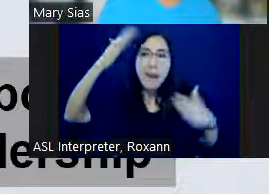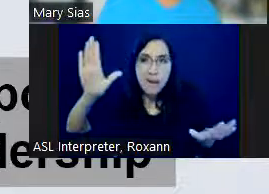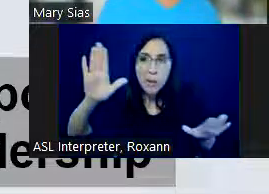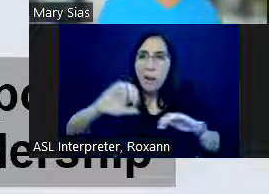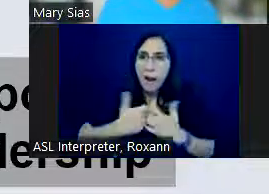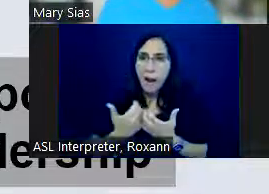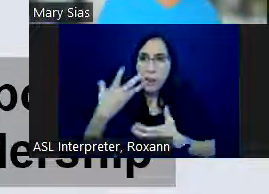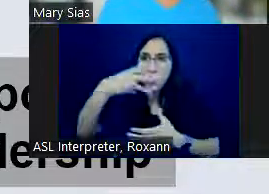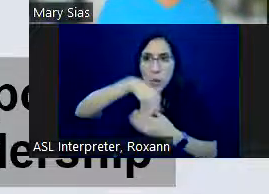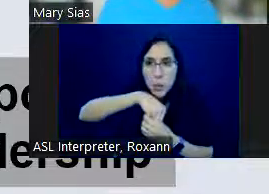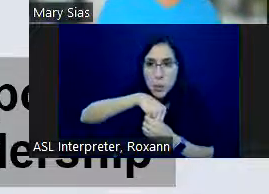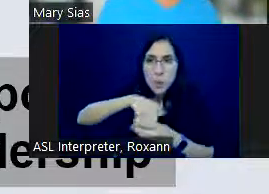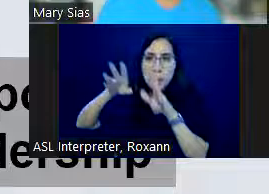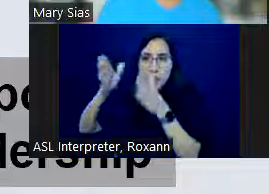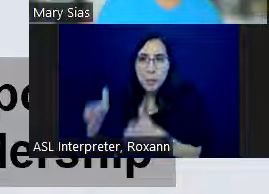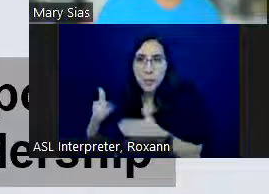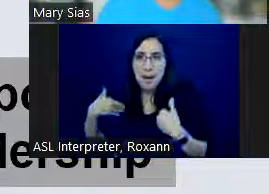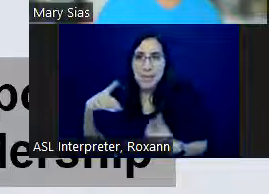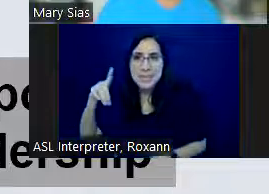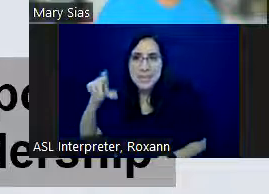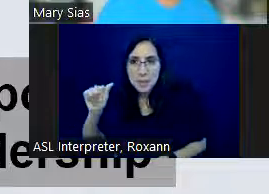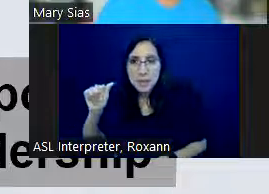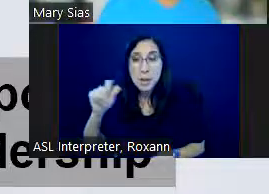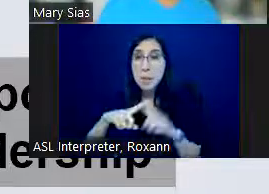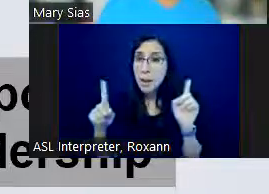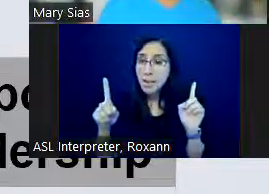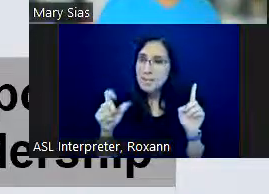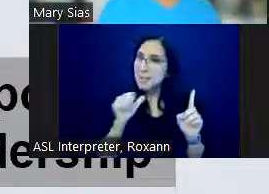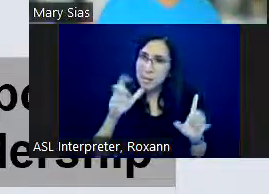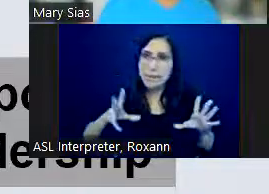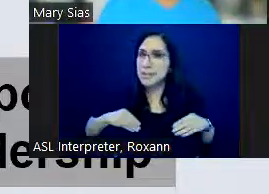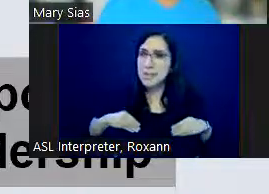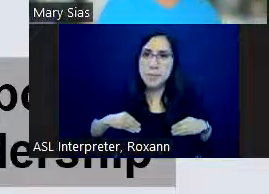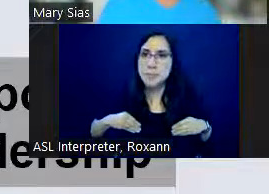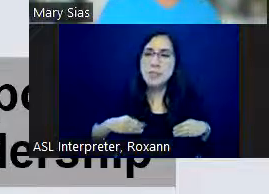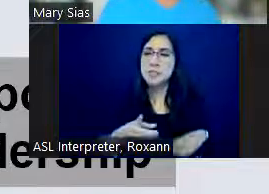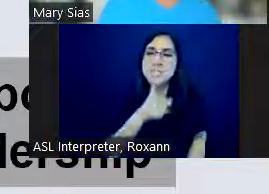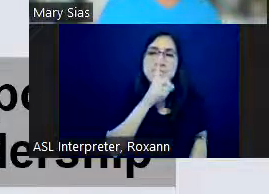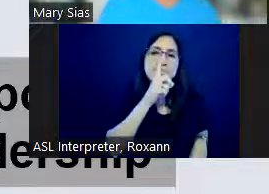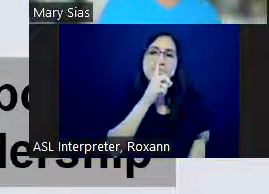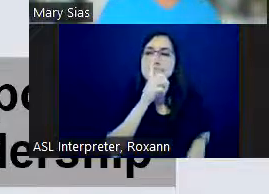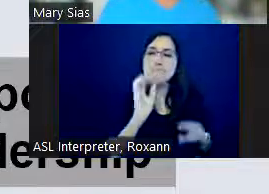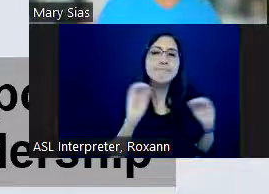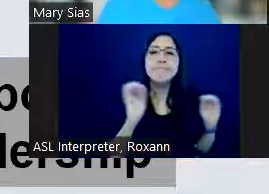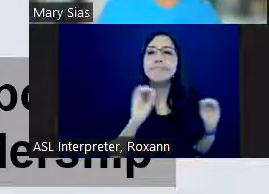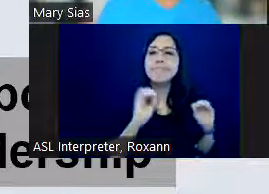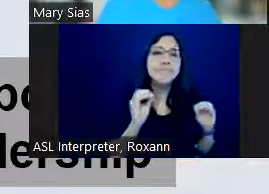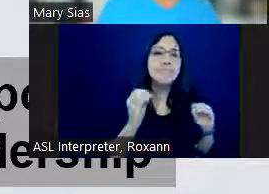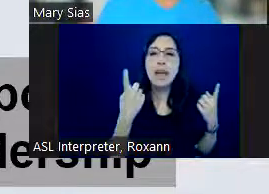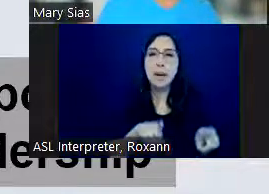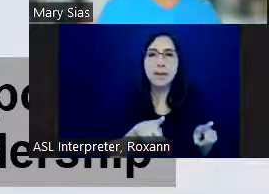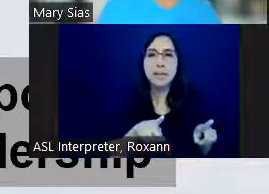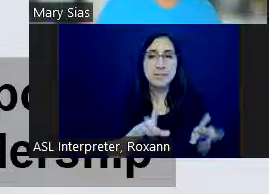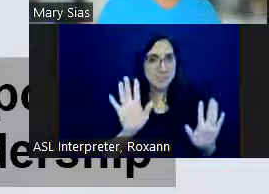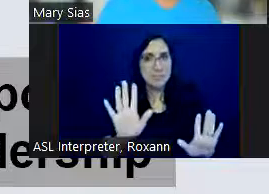inclusive. What is not okay is to not do it. Is to not do it. We have been